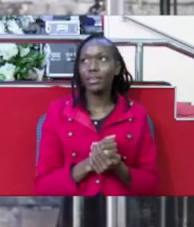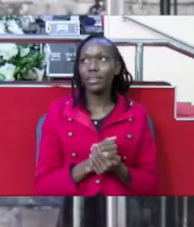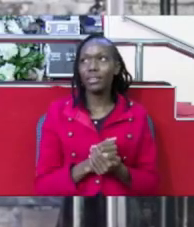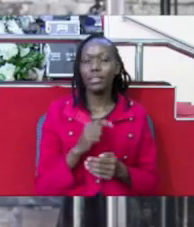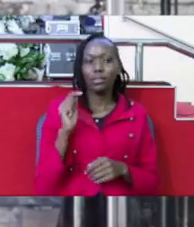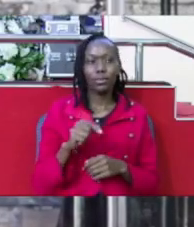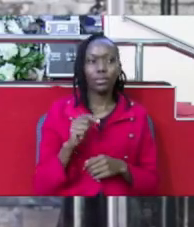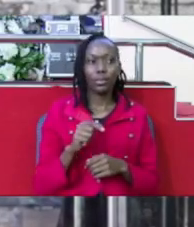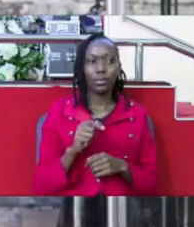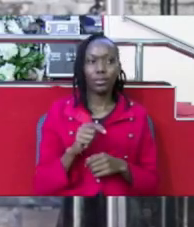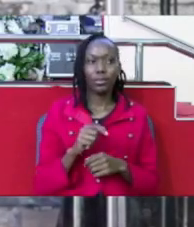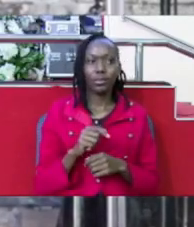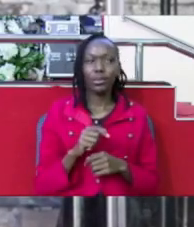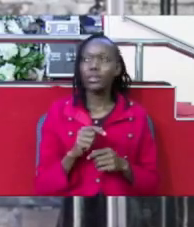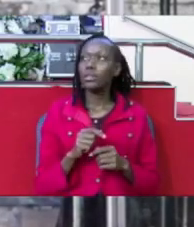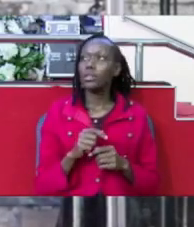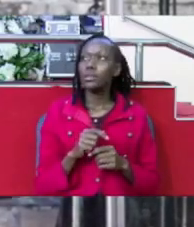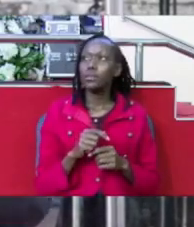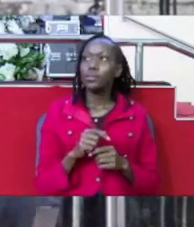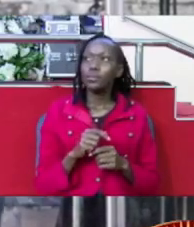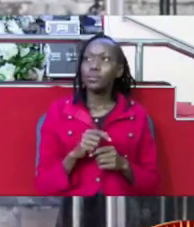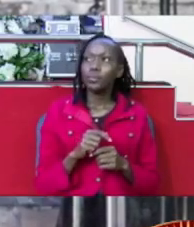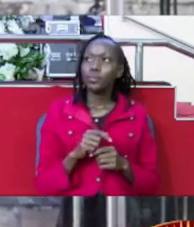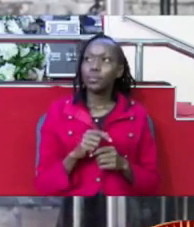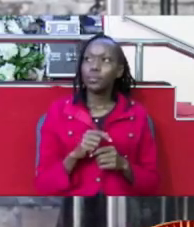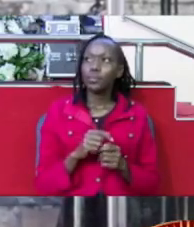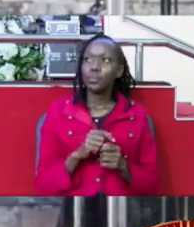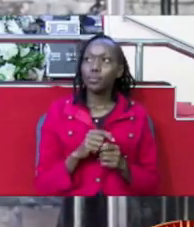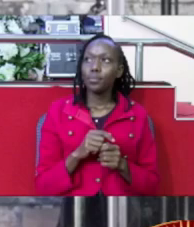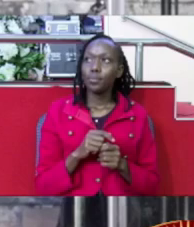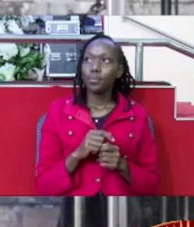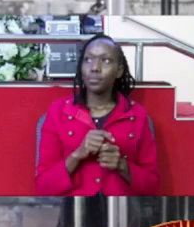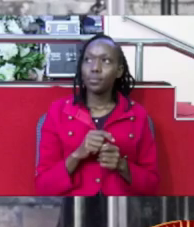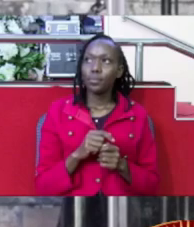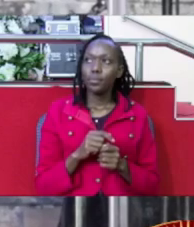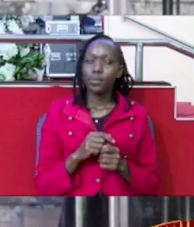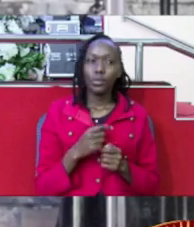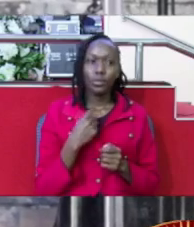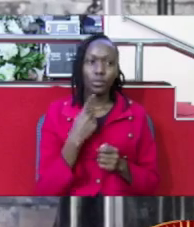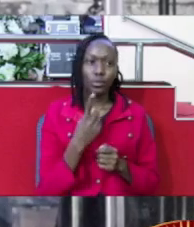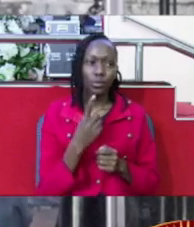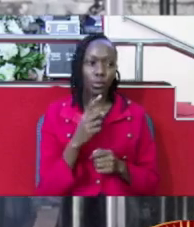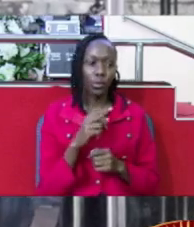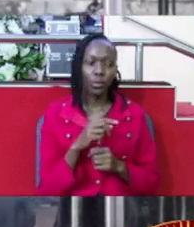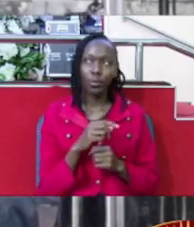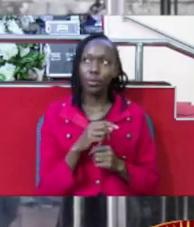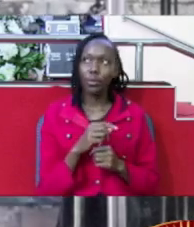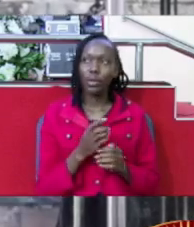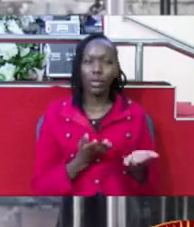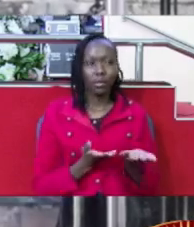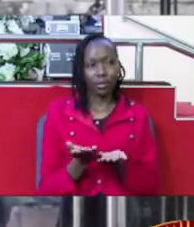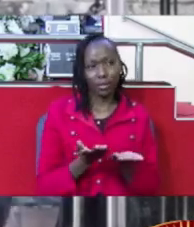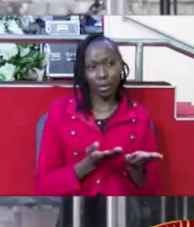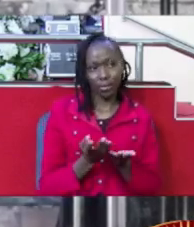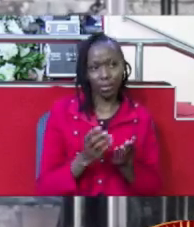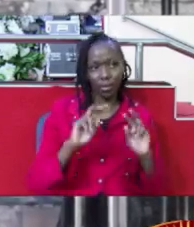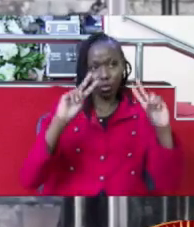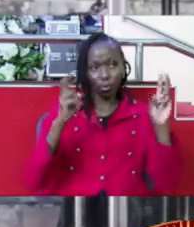Today, I want us to go right to the word. Ningependa tuende kwa neno la Bwana. So we are looking at service as a Christian